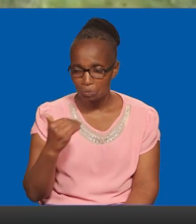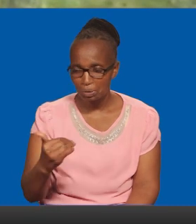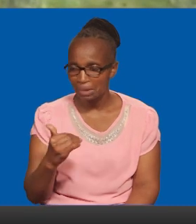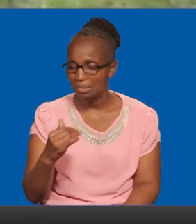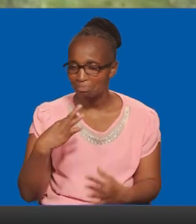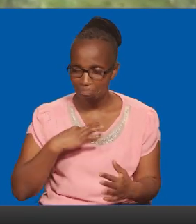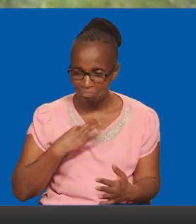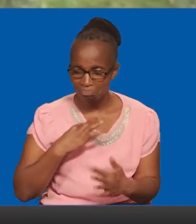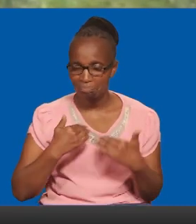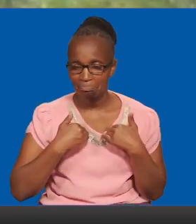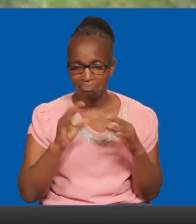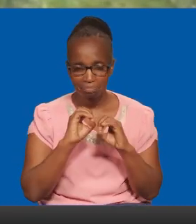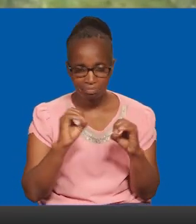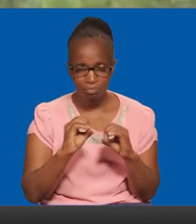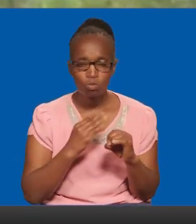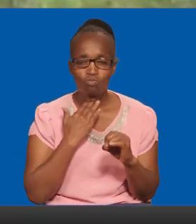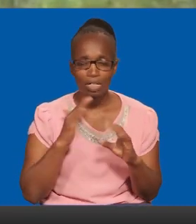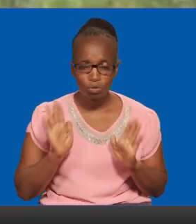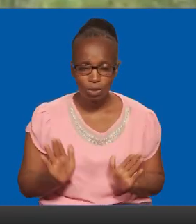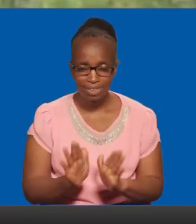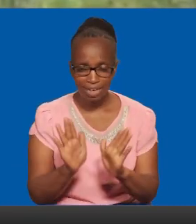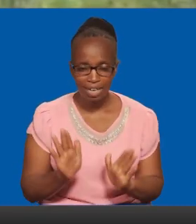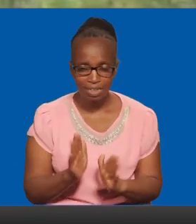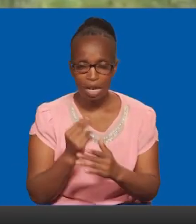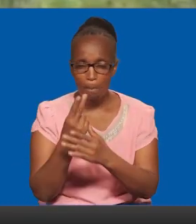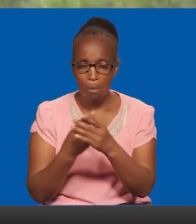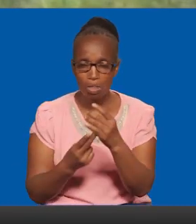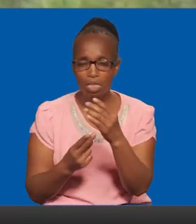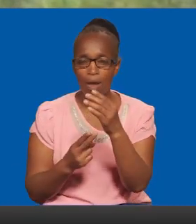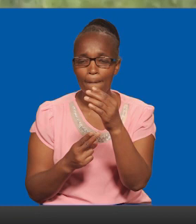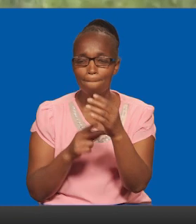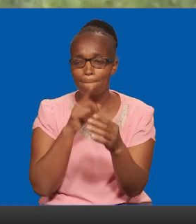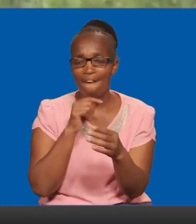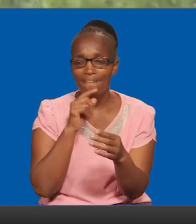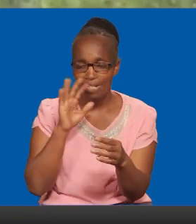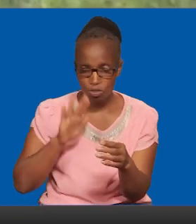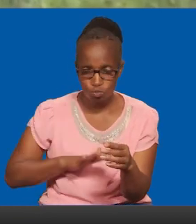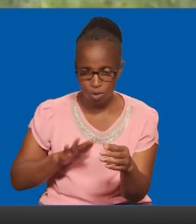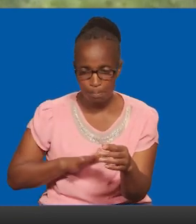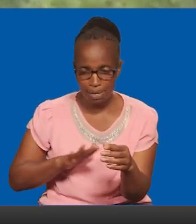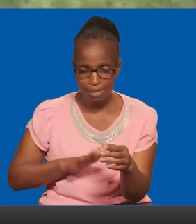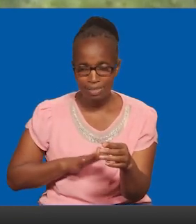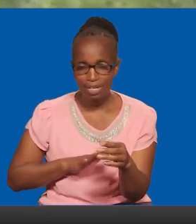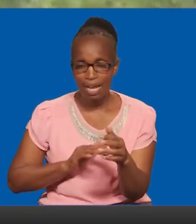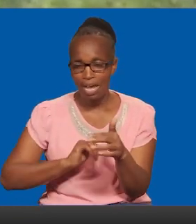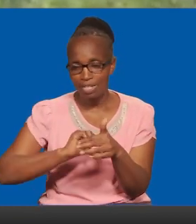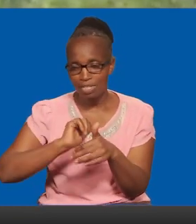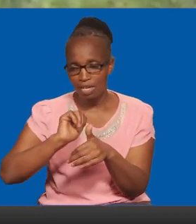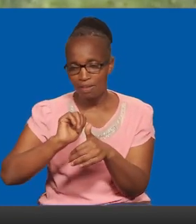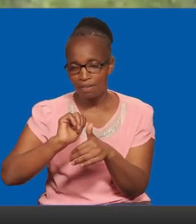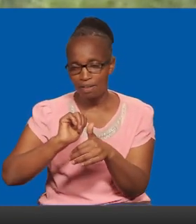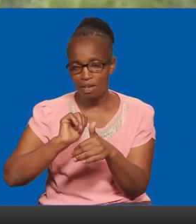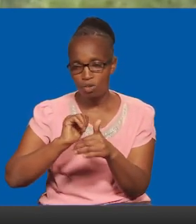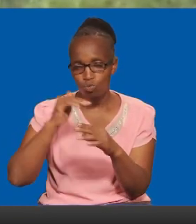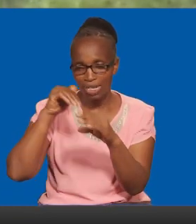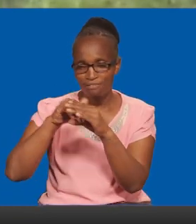wasomi. We want to encourage our athletes and other sportsmen and women to